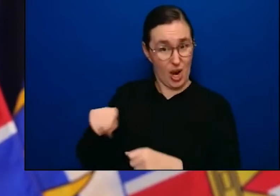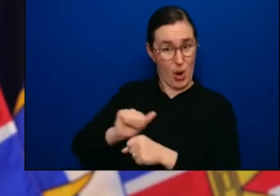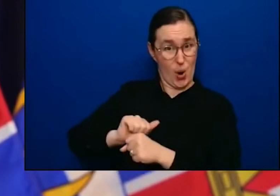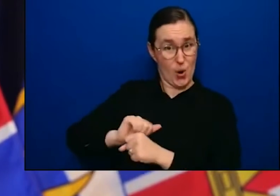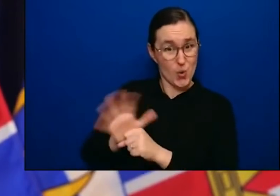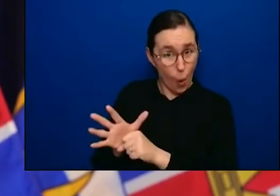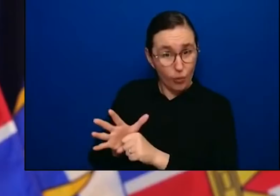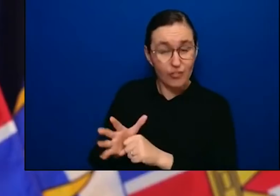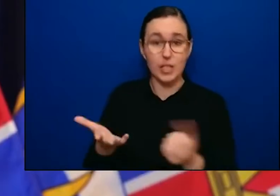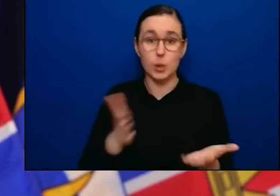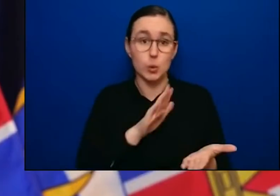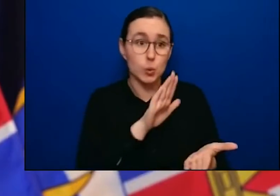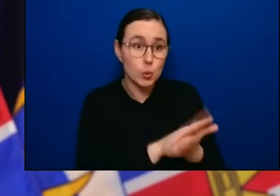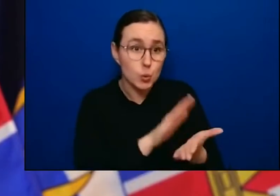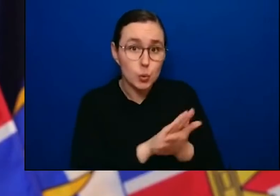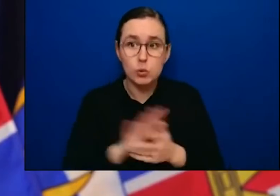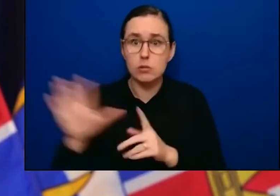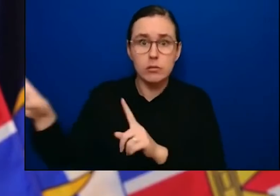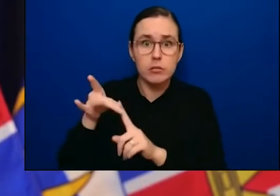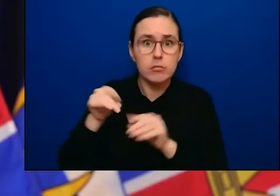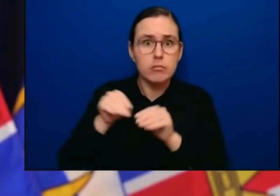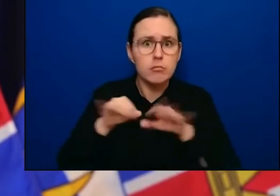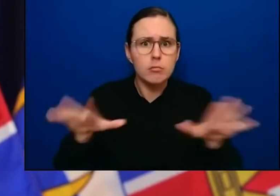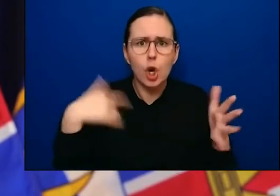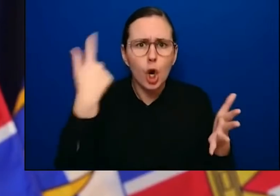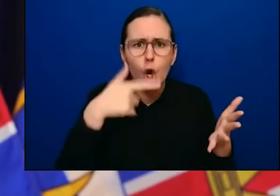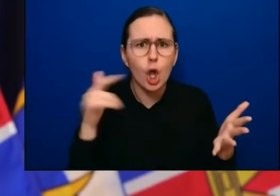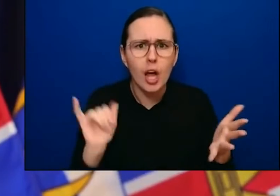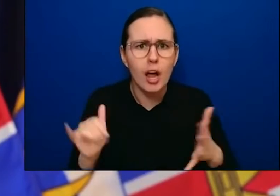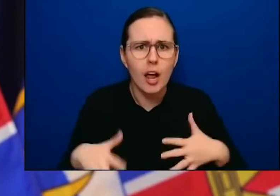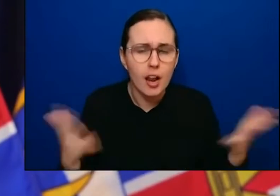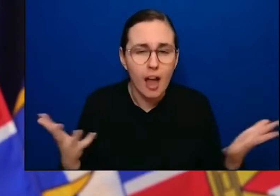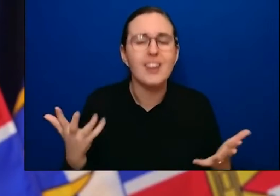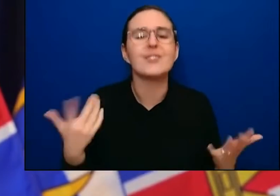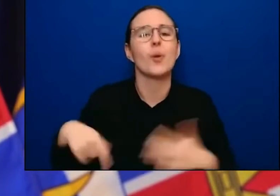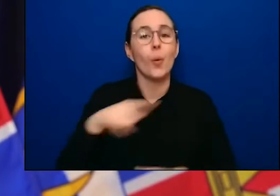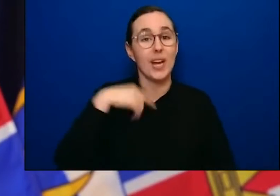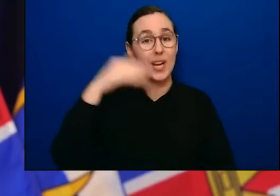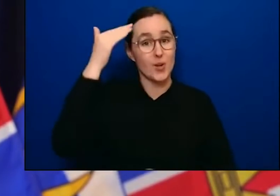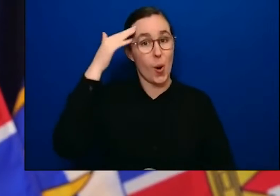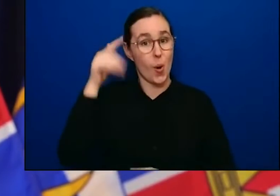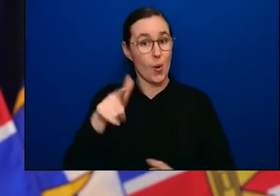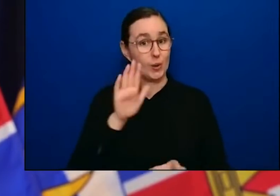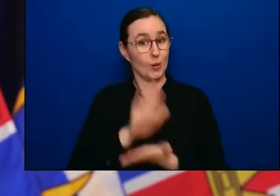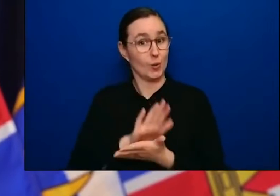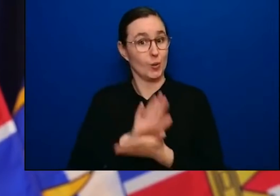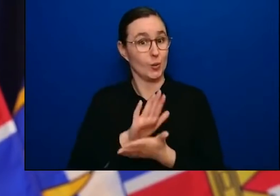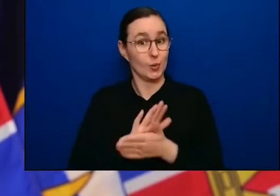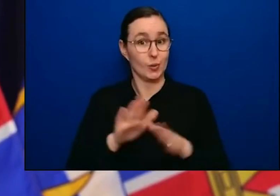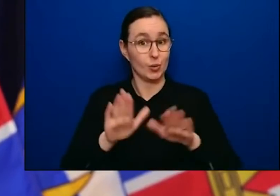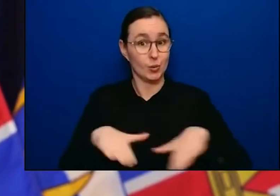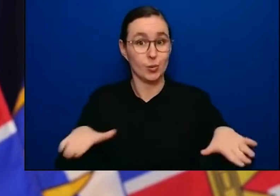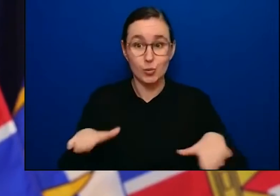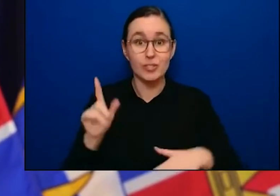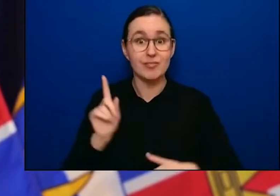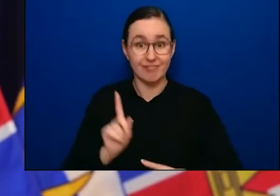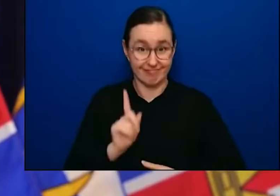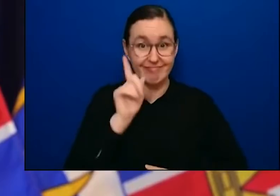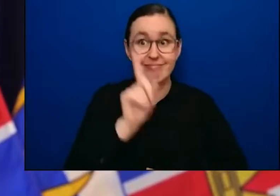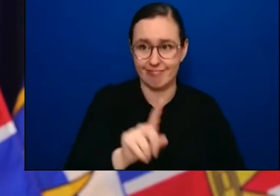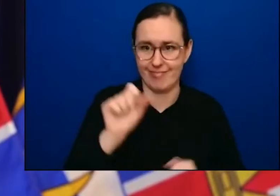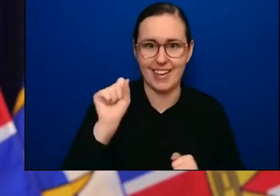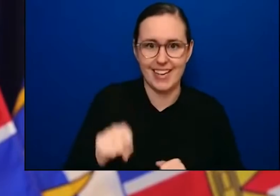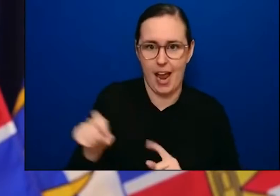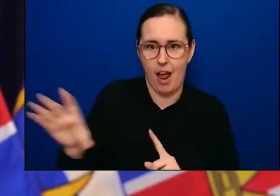that kids in school can have COVID. And so what the purpose of the rapid antigen tests, and this is something, the